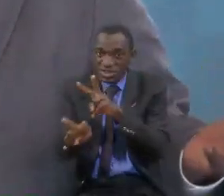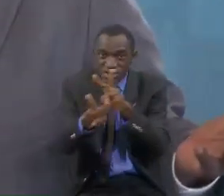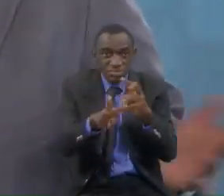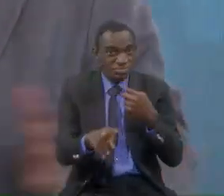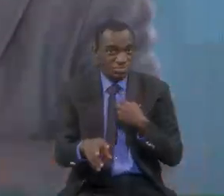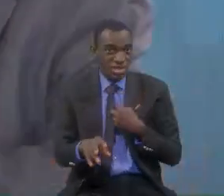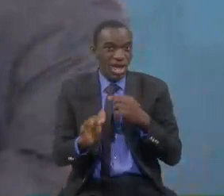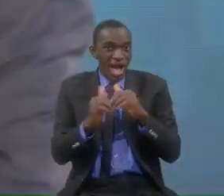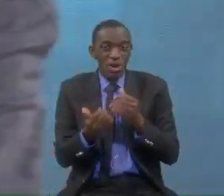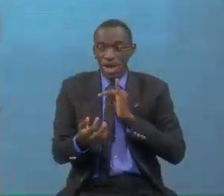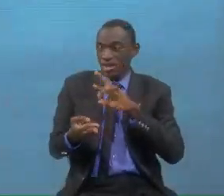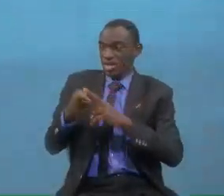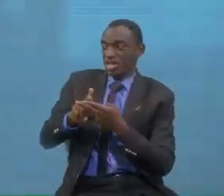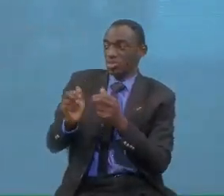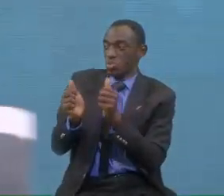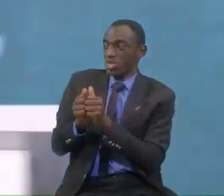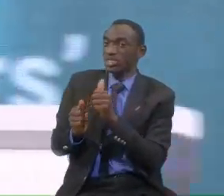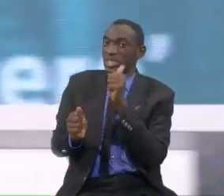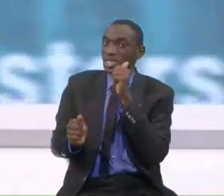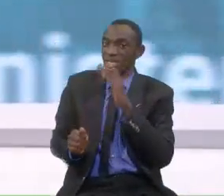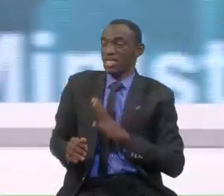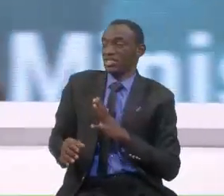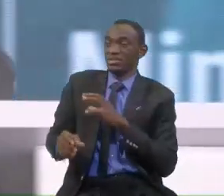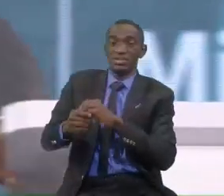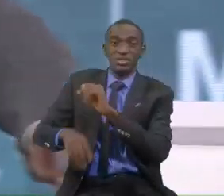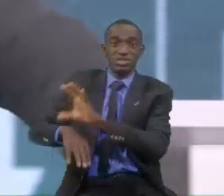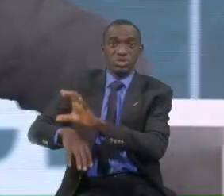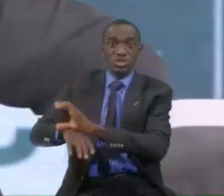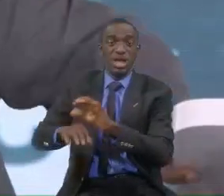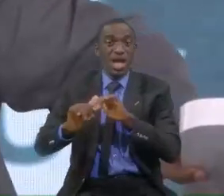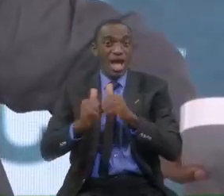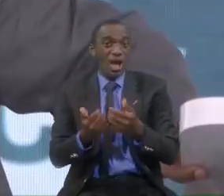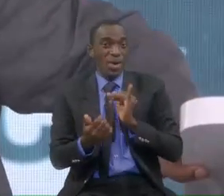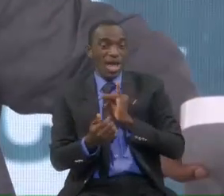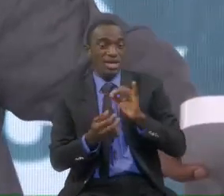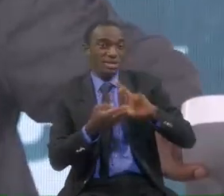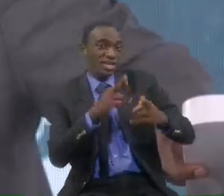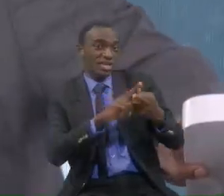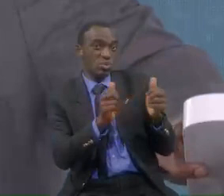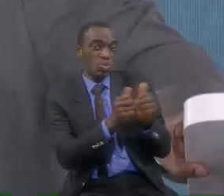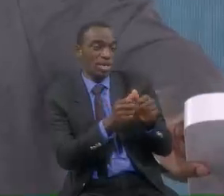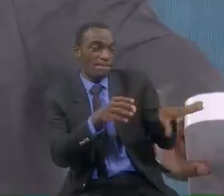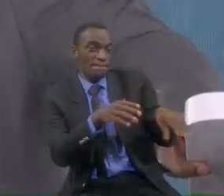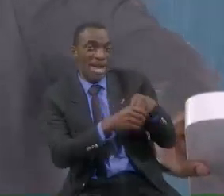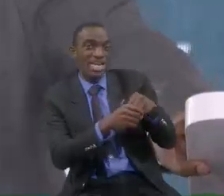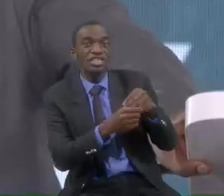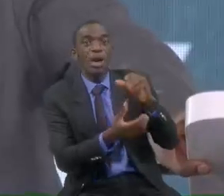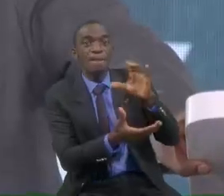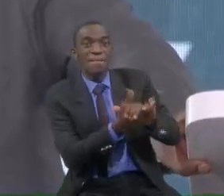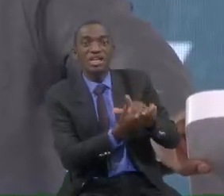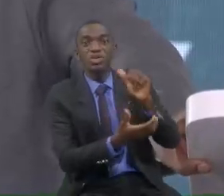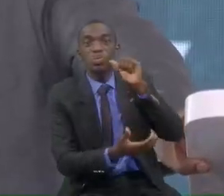single ladies, how I relate with married women, how I relate with